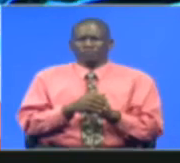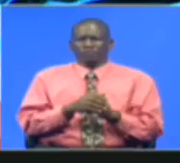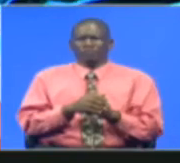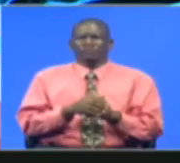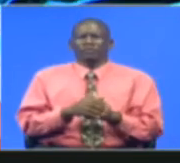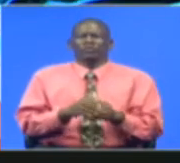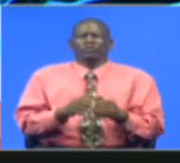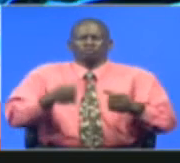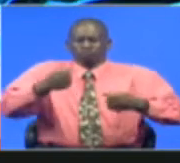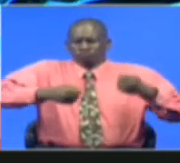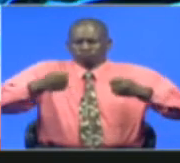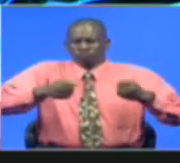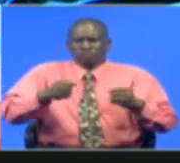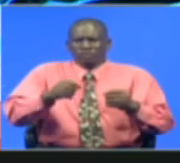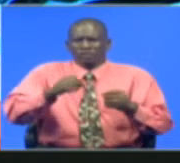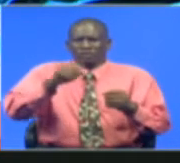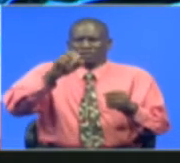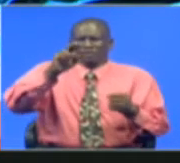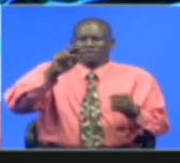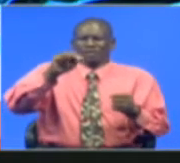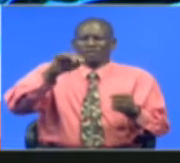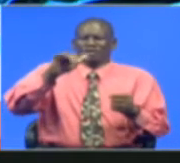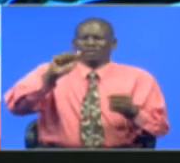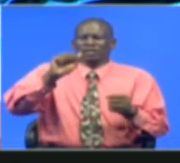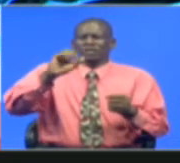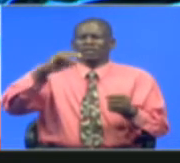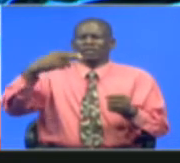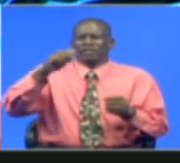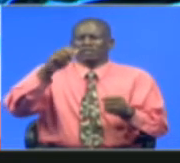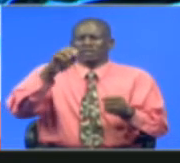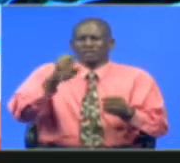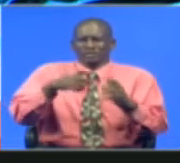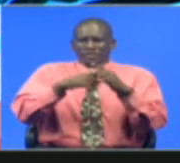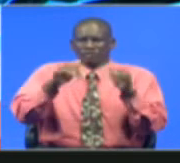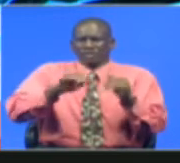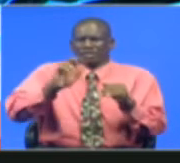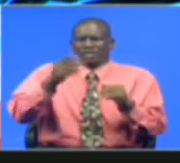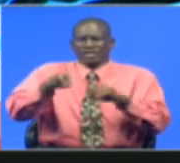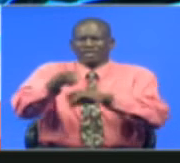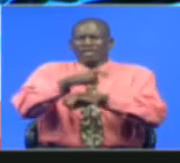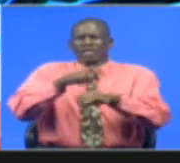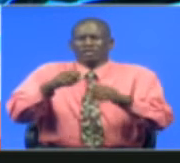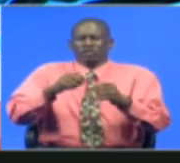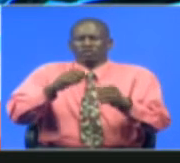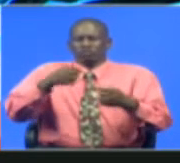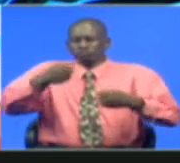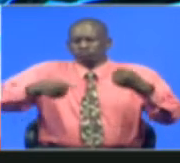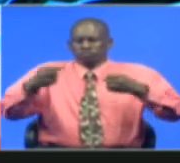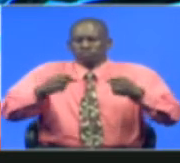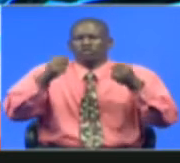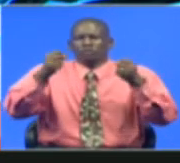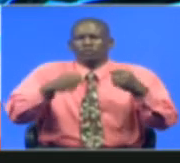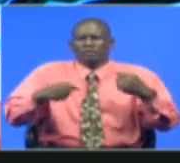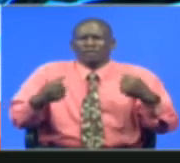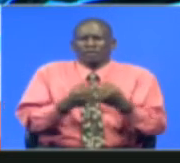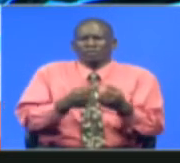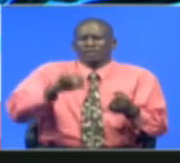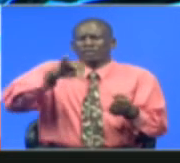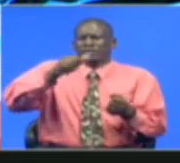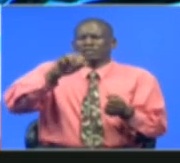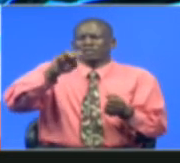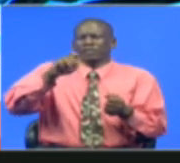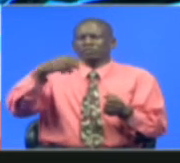Some motorsport, and Ethan Nyachae was the star attraction as the fifth round of the Kenya National Motocross Championship was held at the Jamhuri Park racetrack